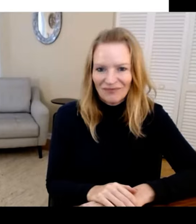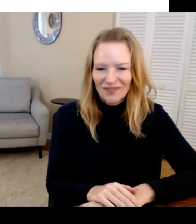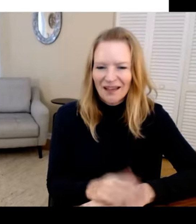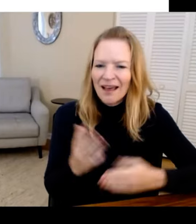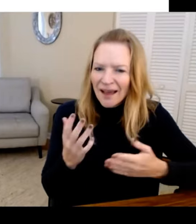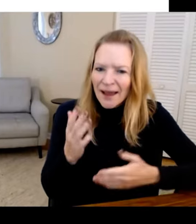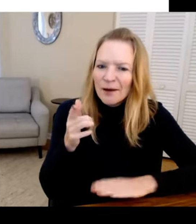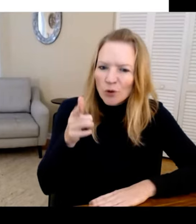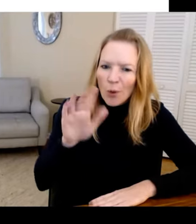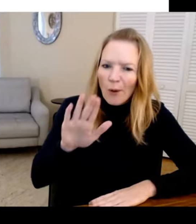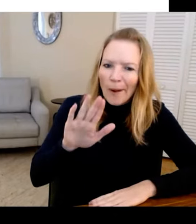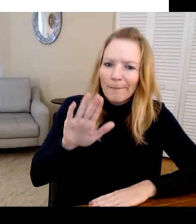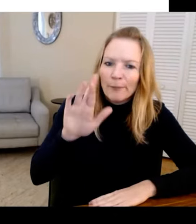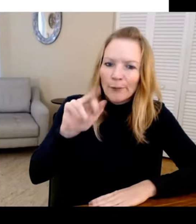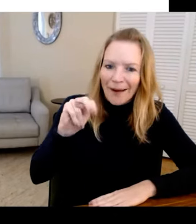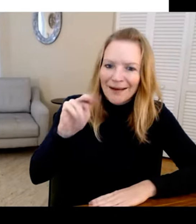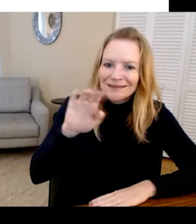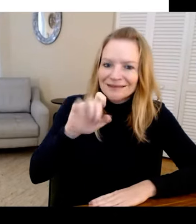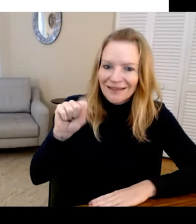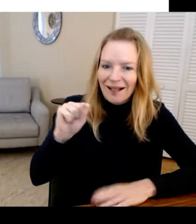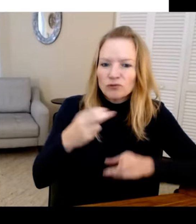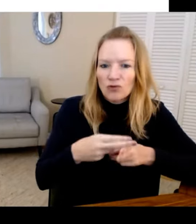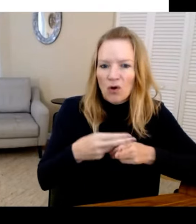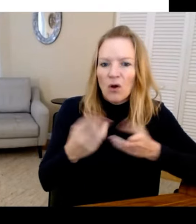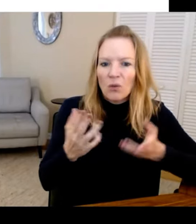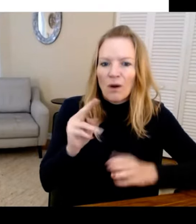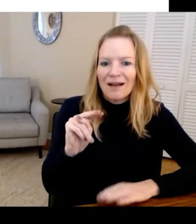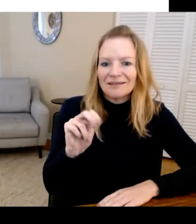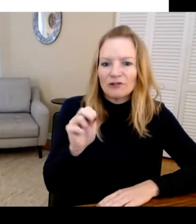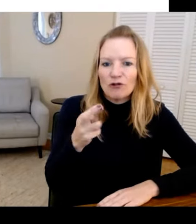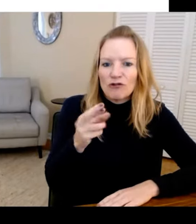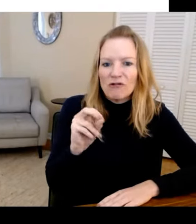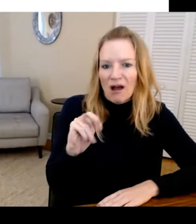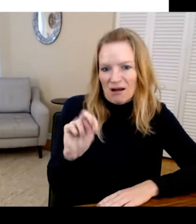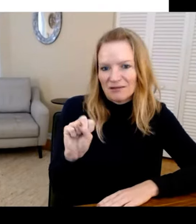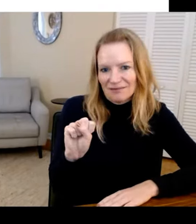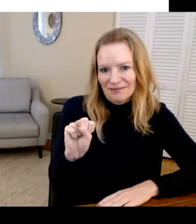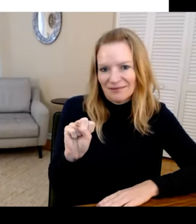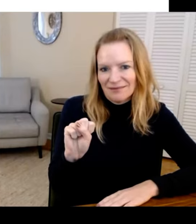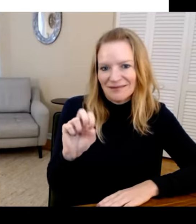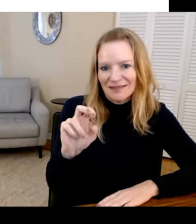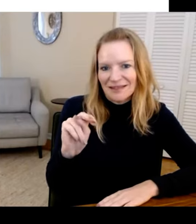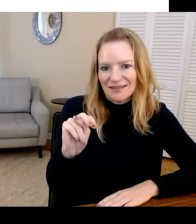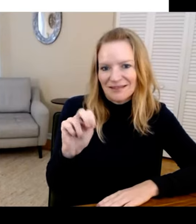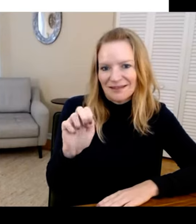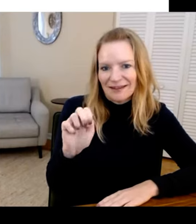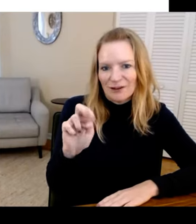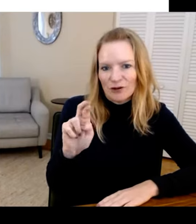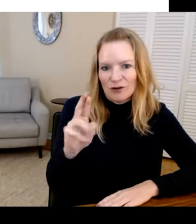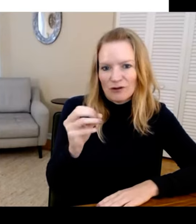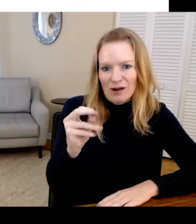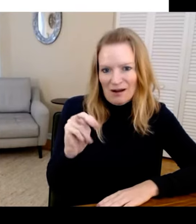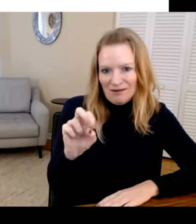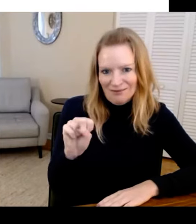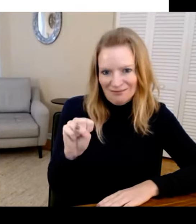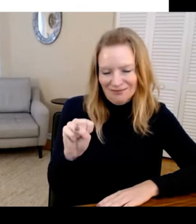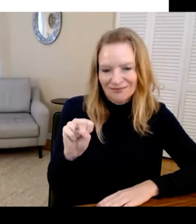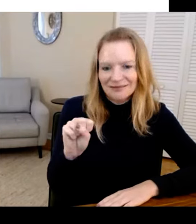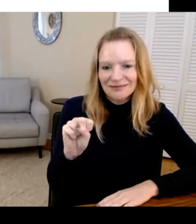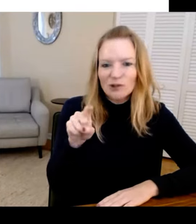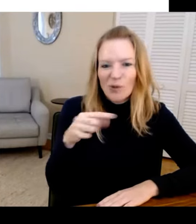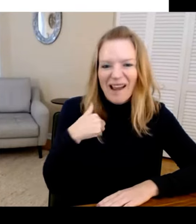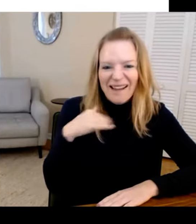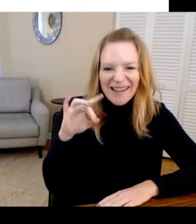hurt as it bumps up against the side of the skull as you move around throughout the day. You also have many brain cells, which are